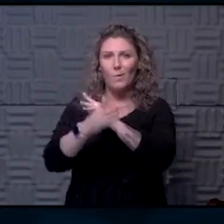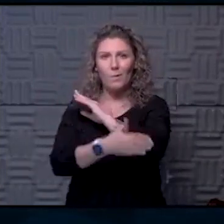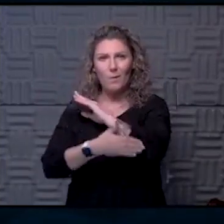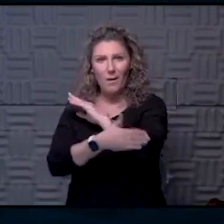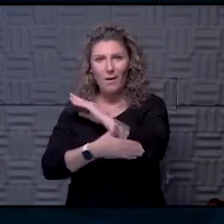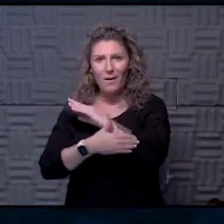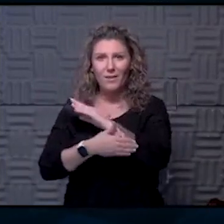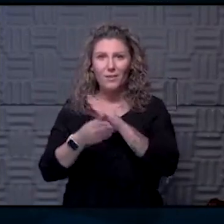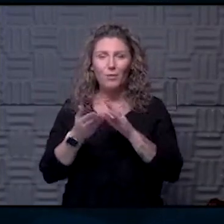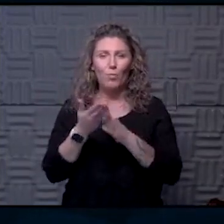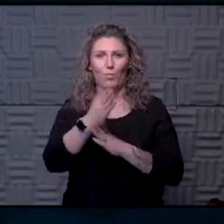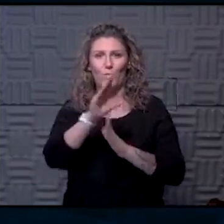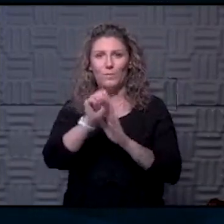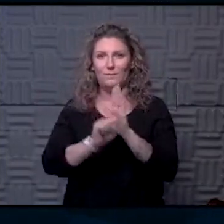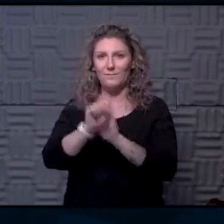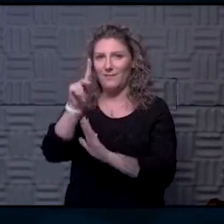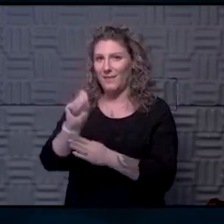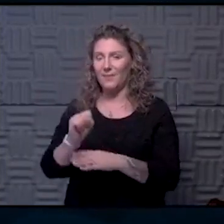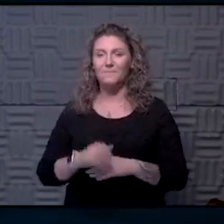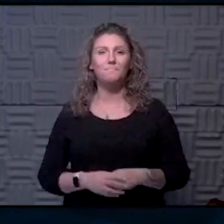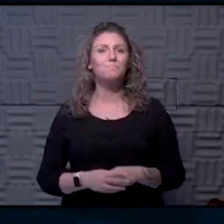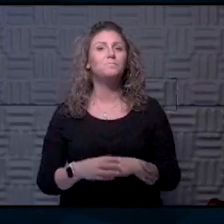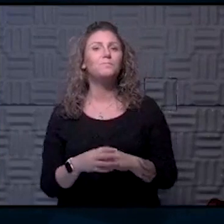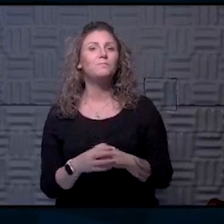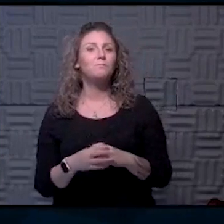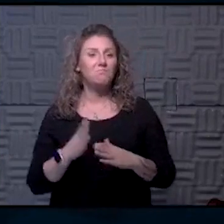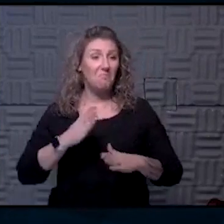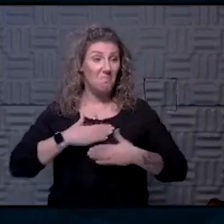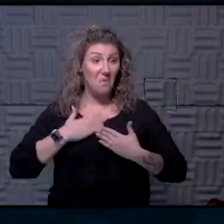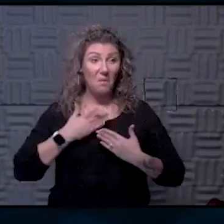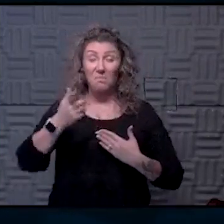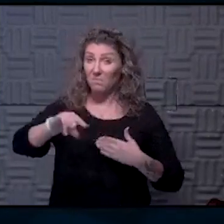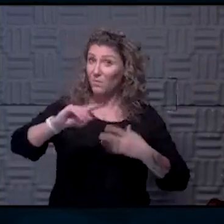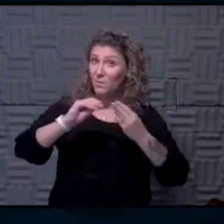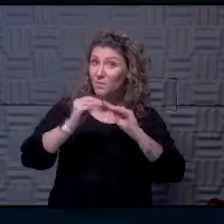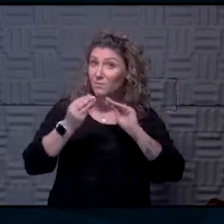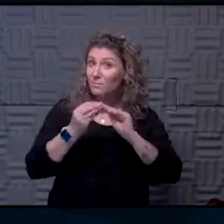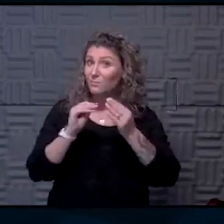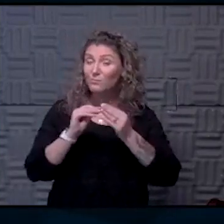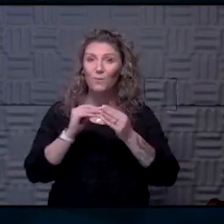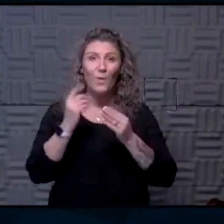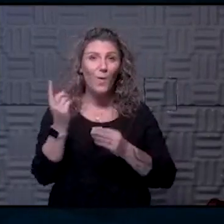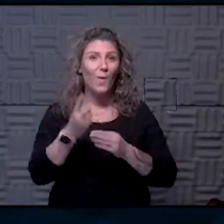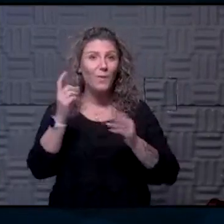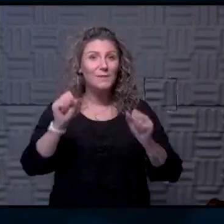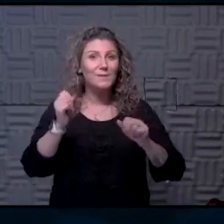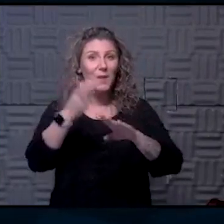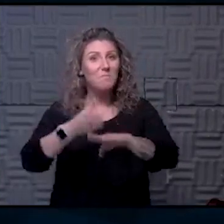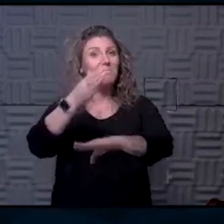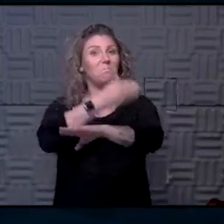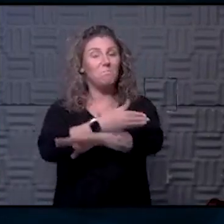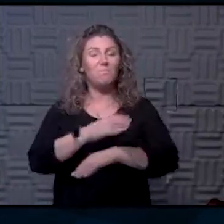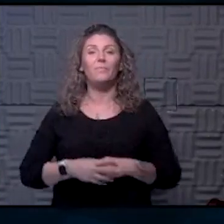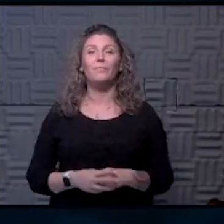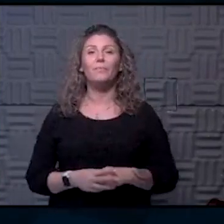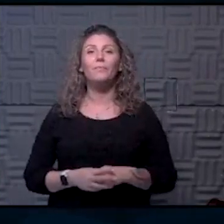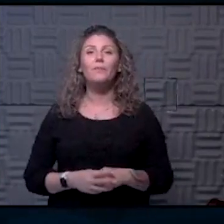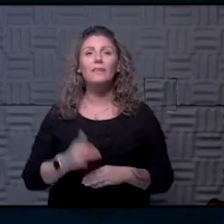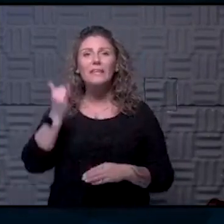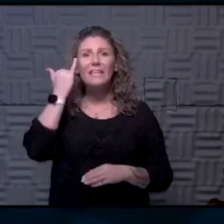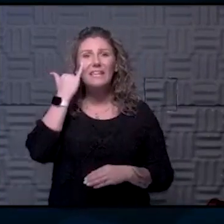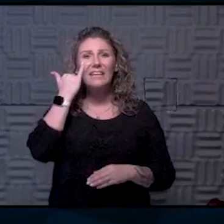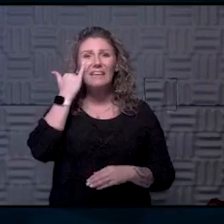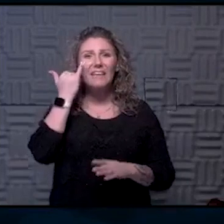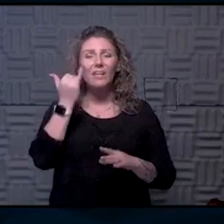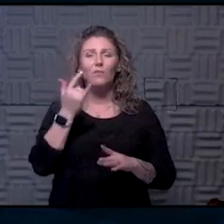the state. And so we're happy with those numbers. There's always room for improvement. We also know if we remove those children